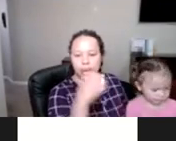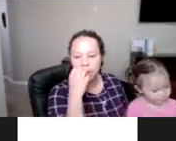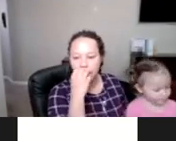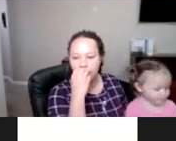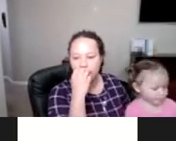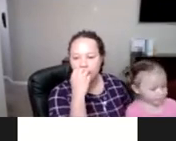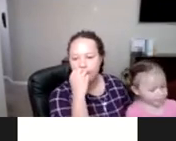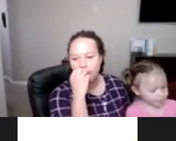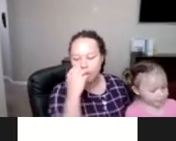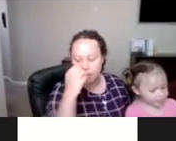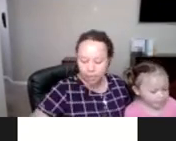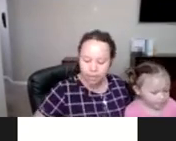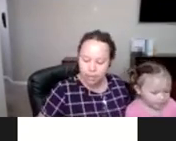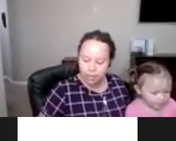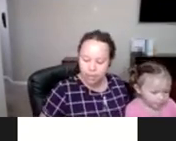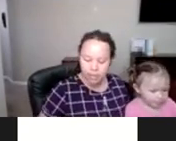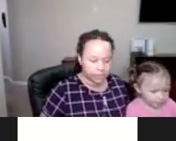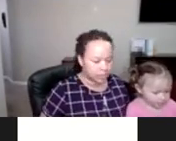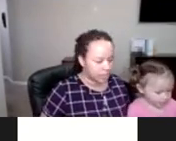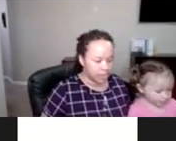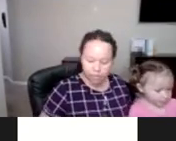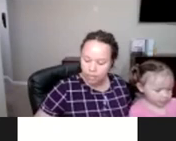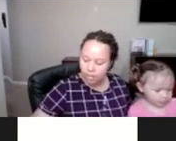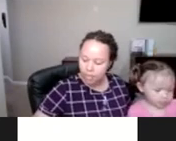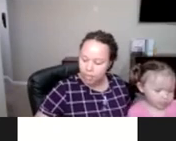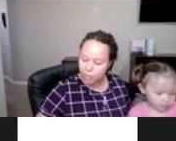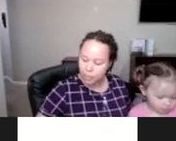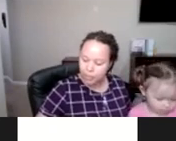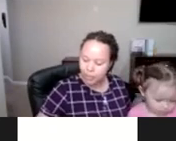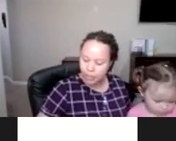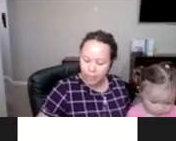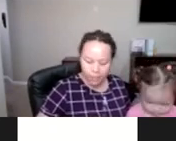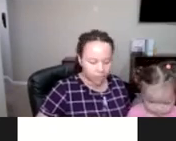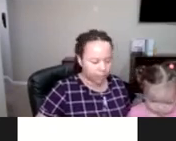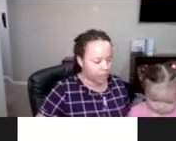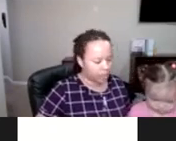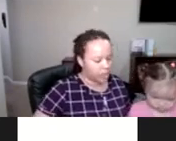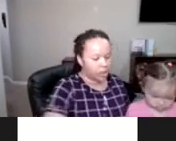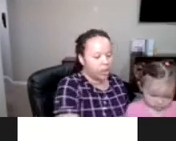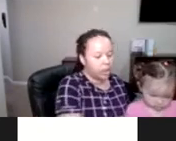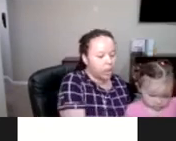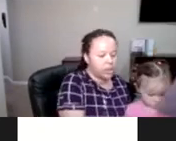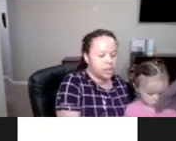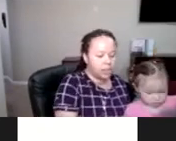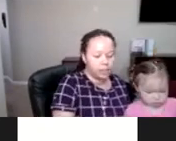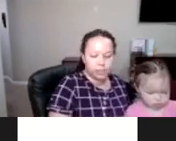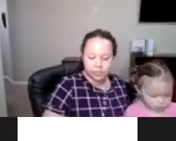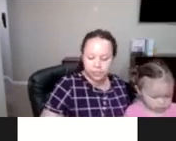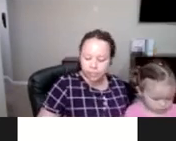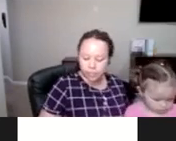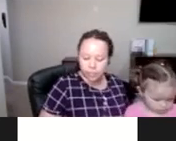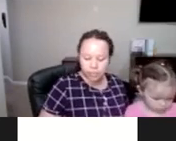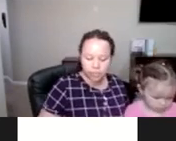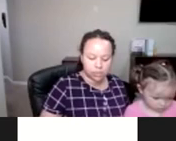for trauma and things that are going on in our communities or things that are